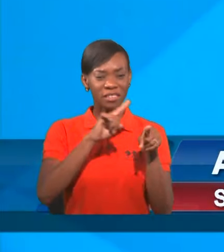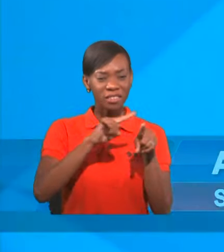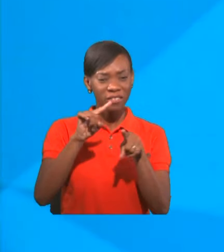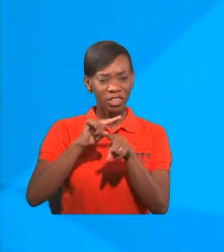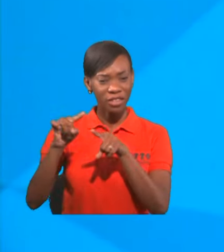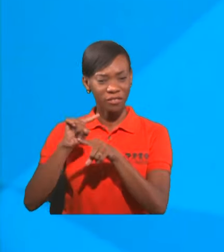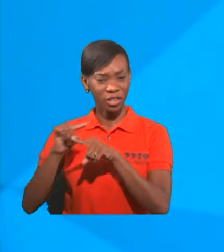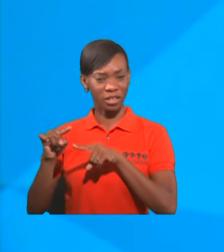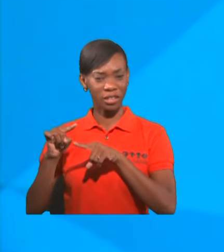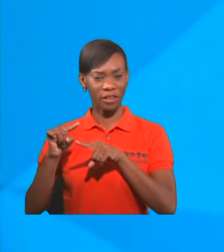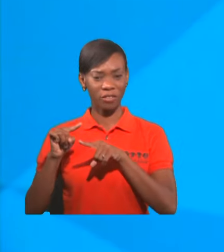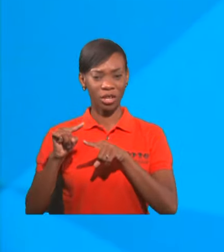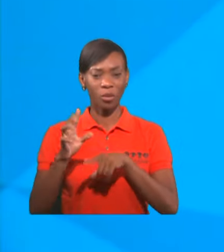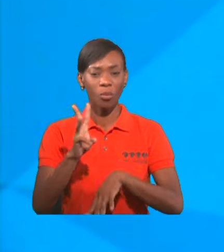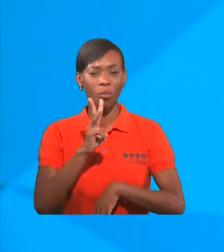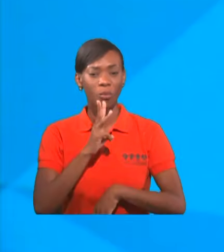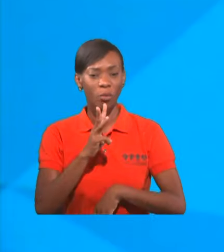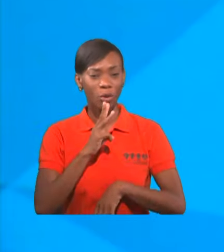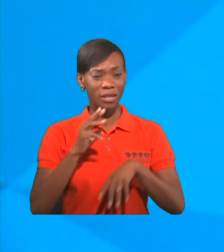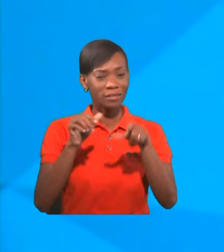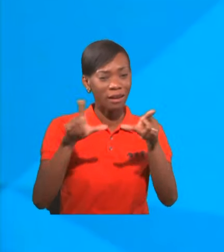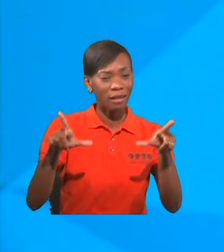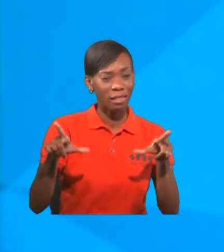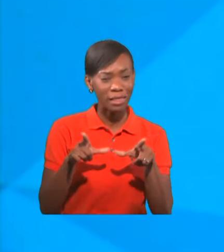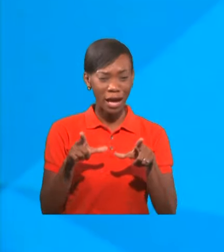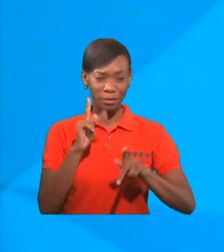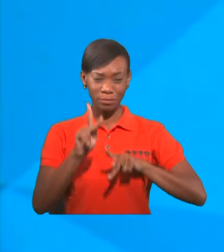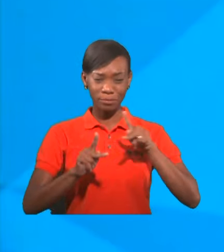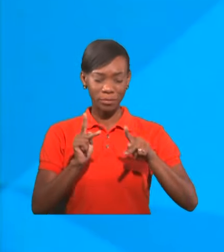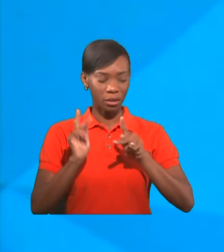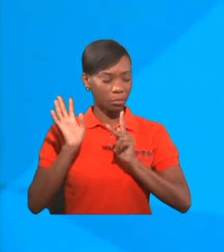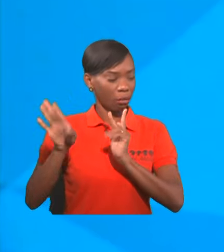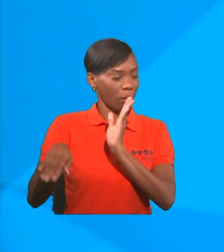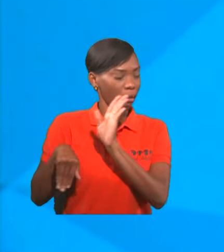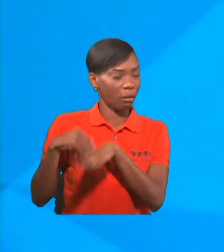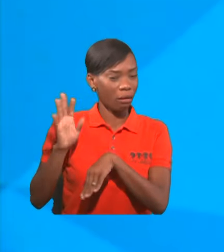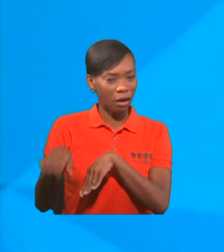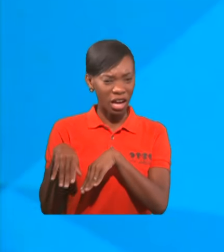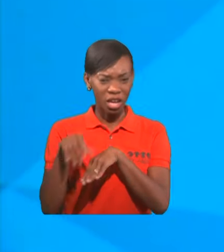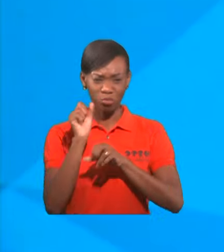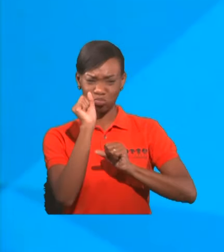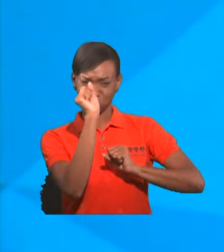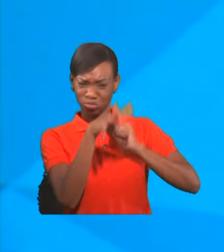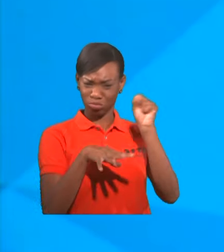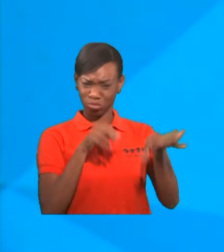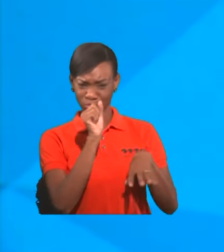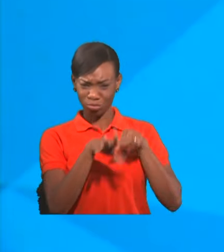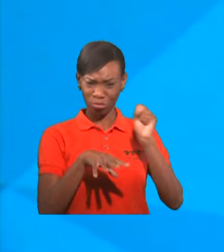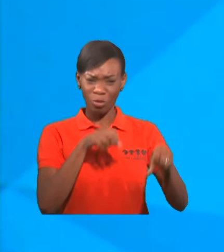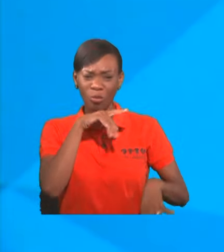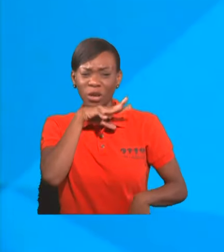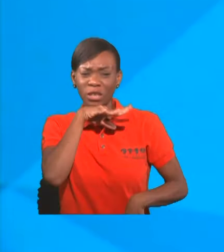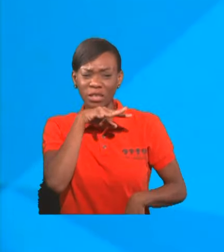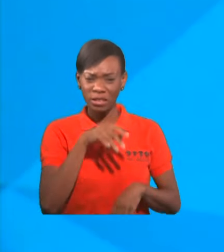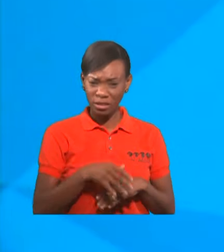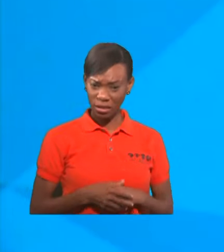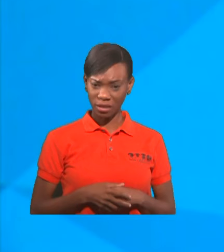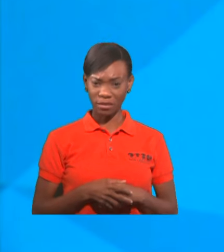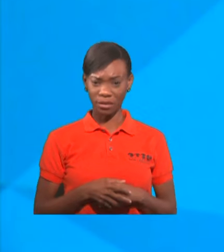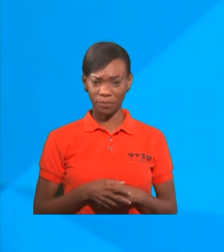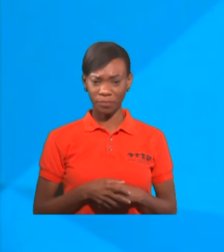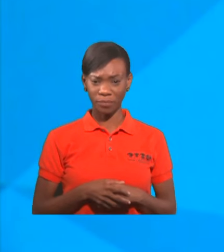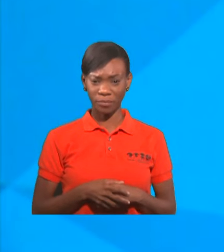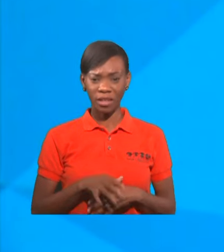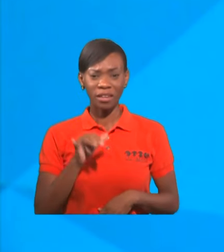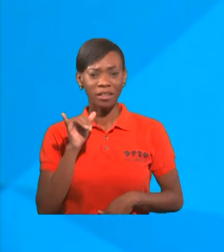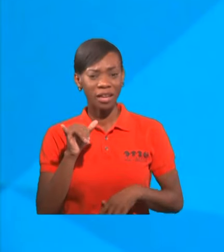regard for our water, land, and air. As trash decays, it spews planet-warming greenhouse gases